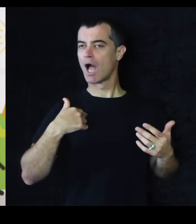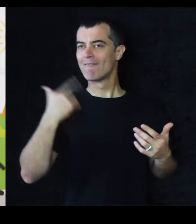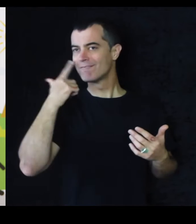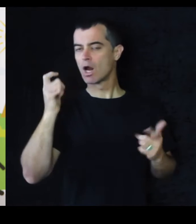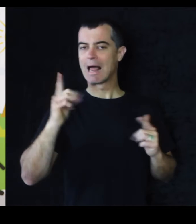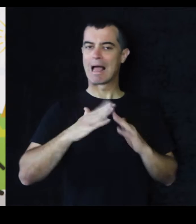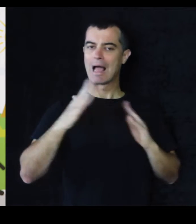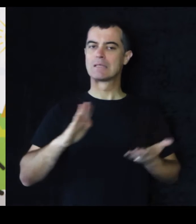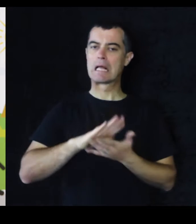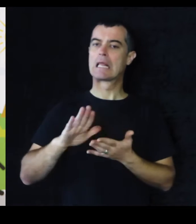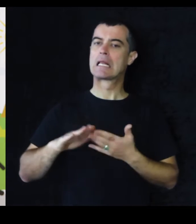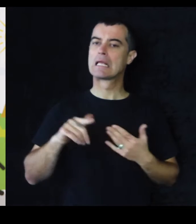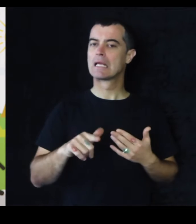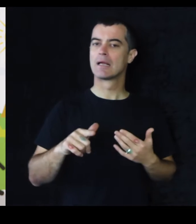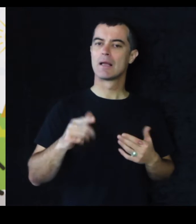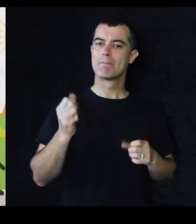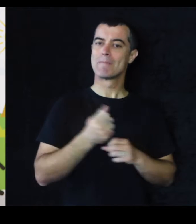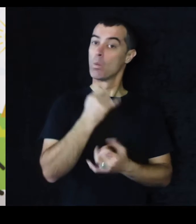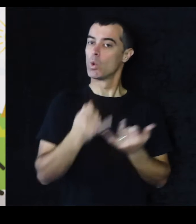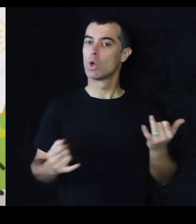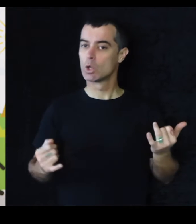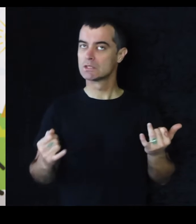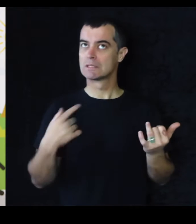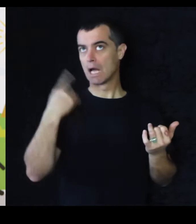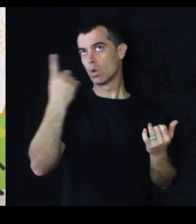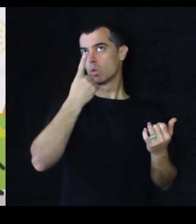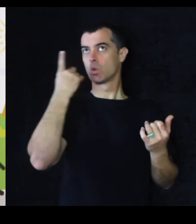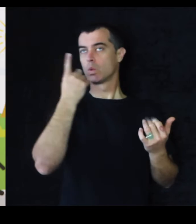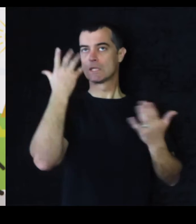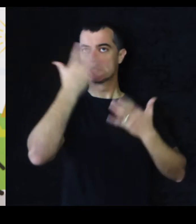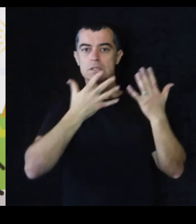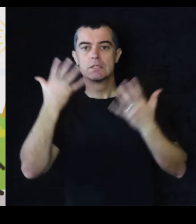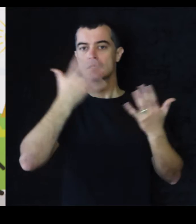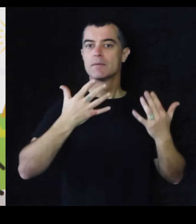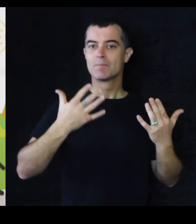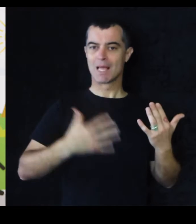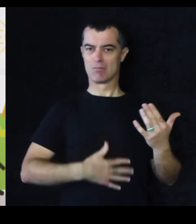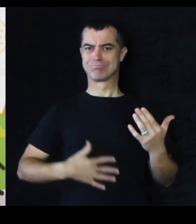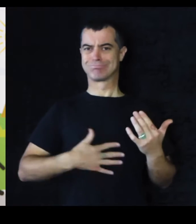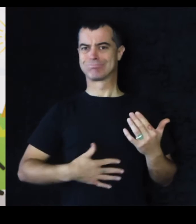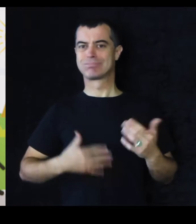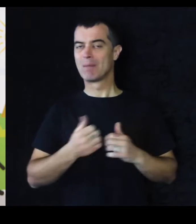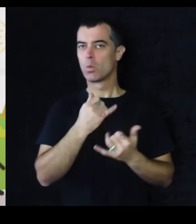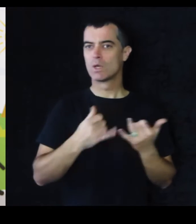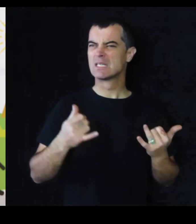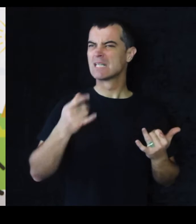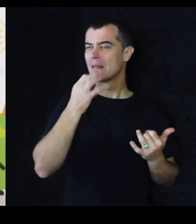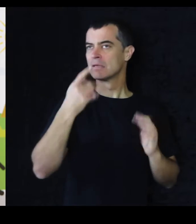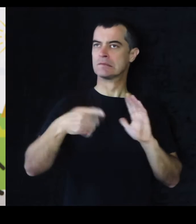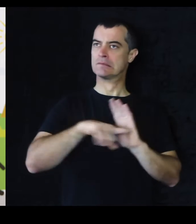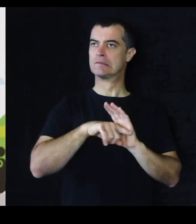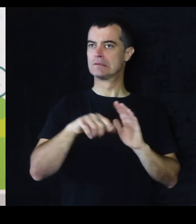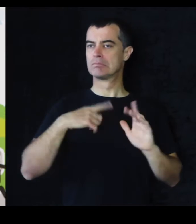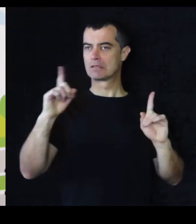lots of house cleaning exacerbates my dizziness and nausea. So, that's a bit of a downside of my